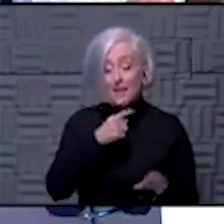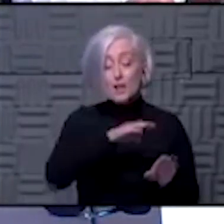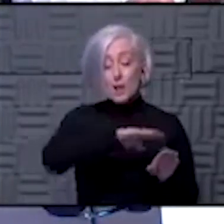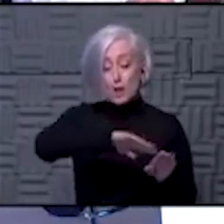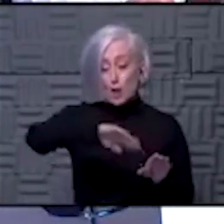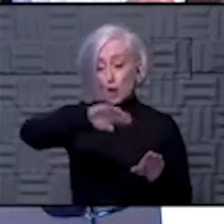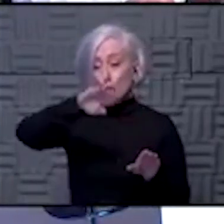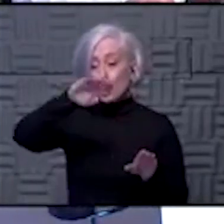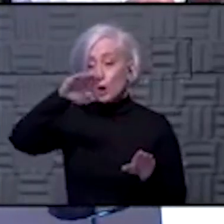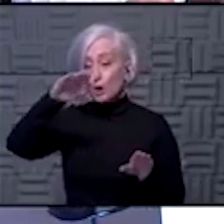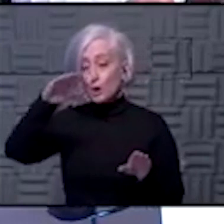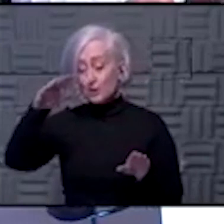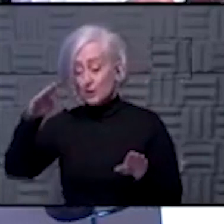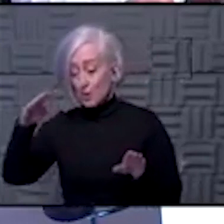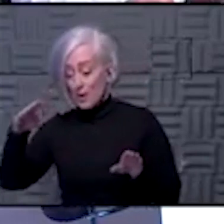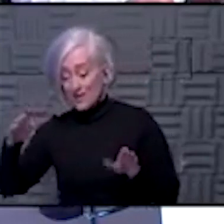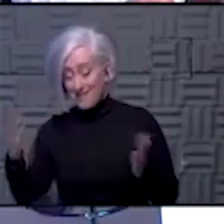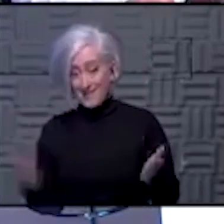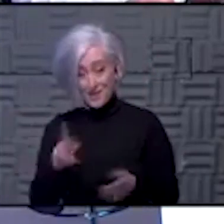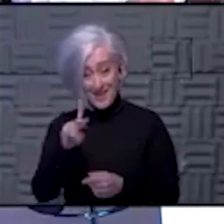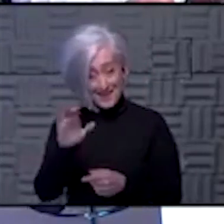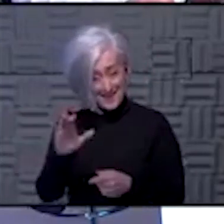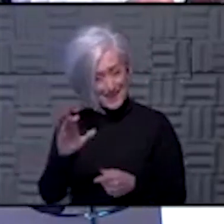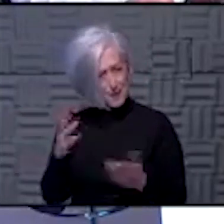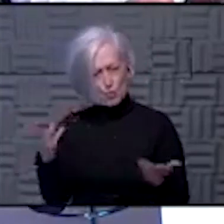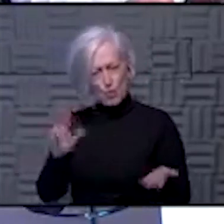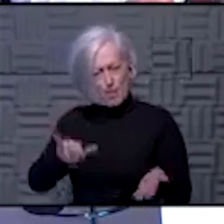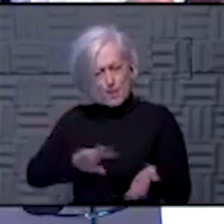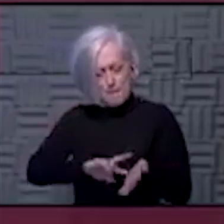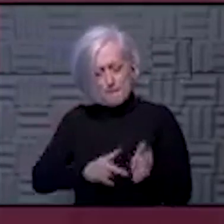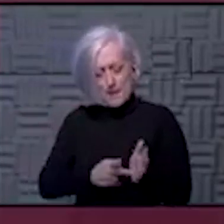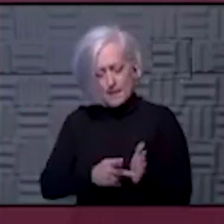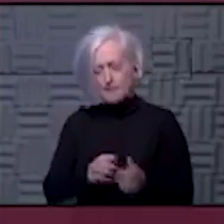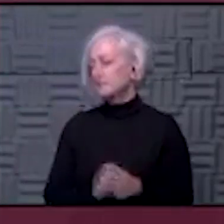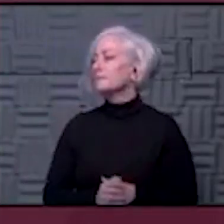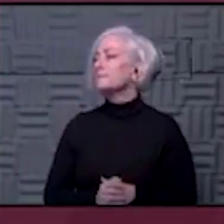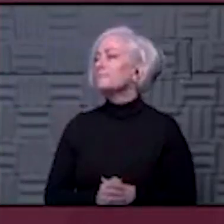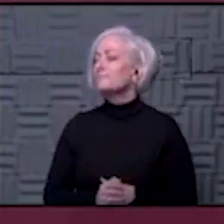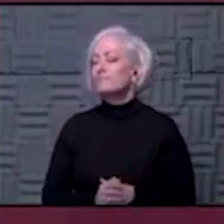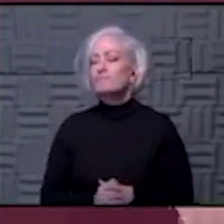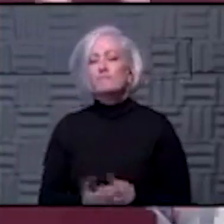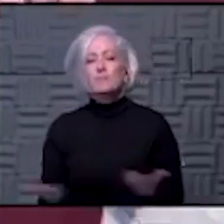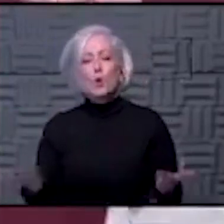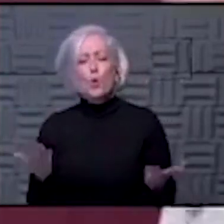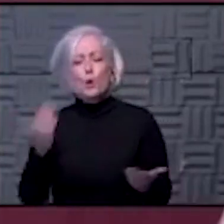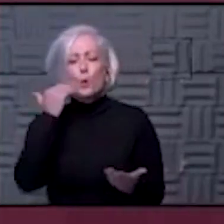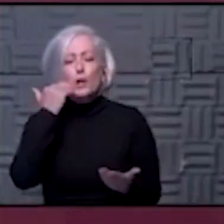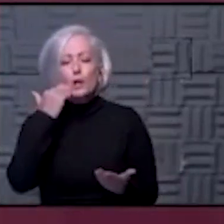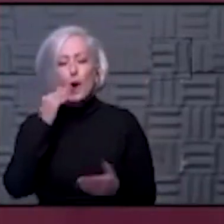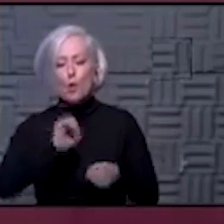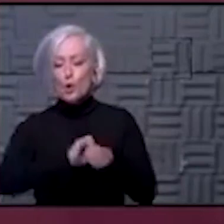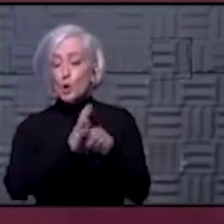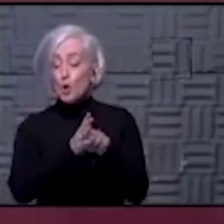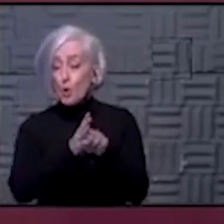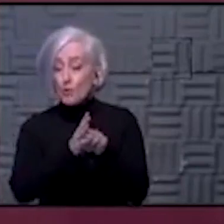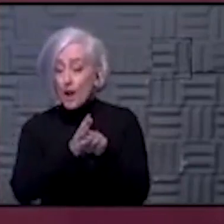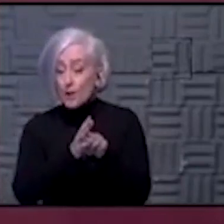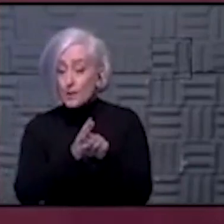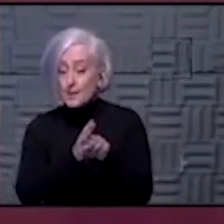Is that true? And what does that mean? So what we know is that, the coronavirus, and take a swing at this with me, but